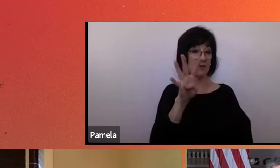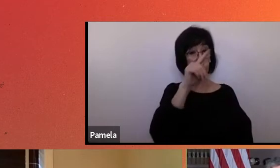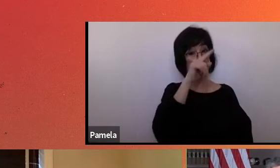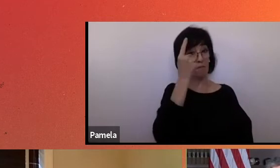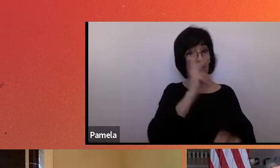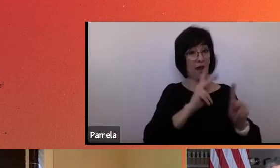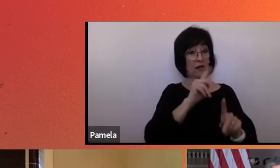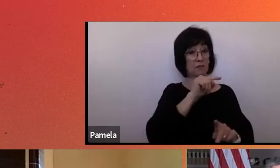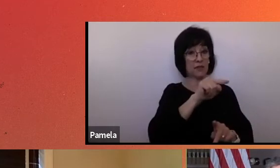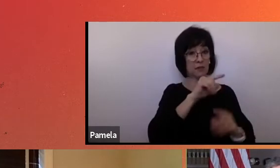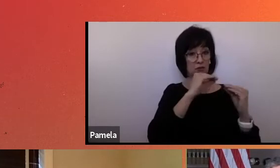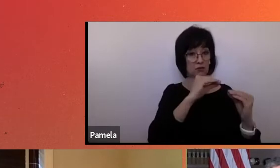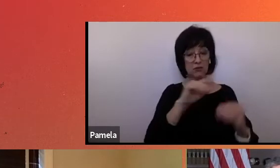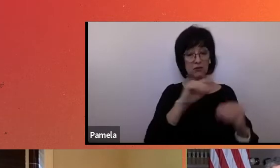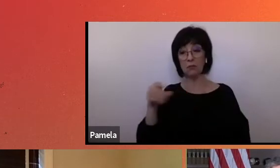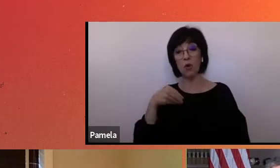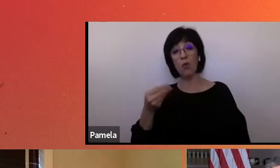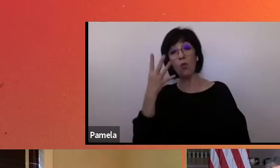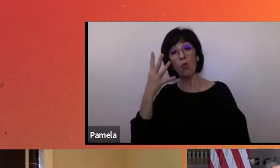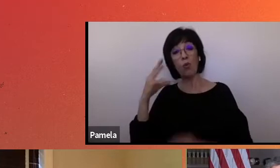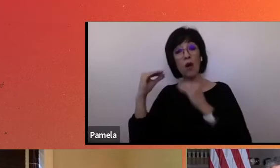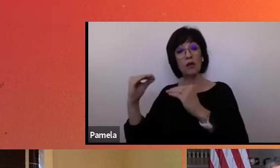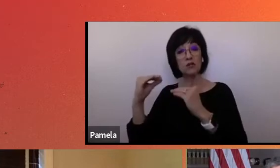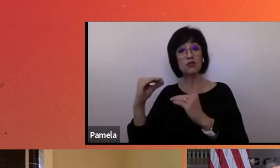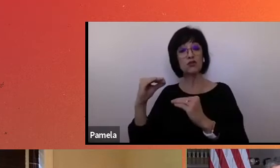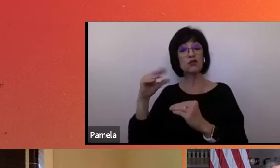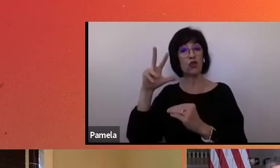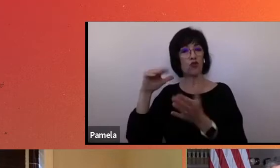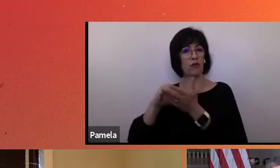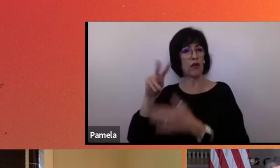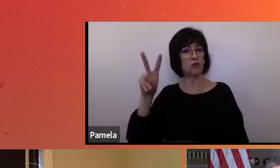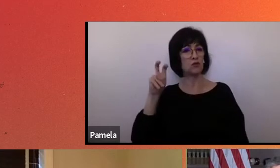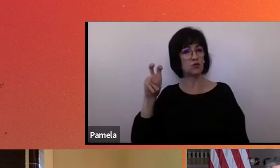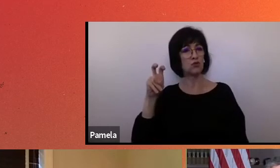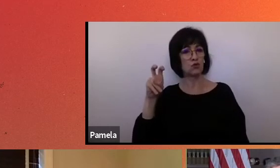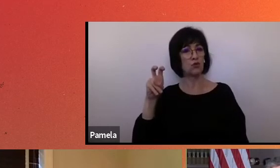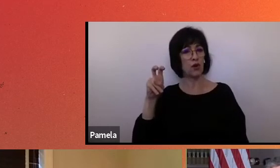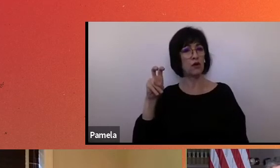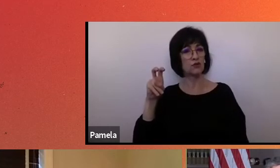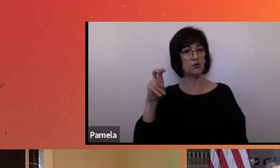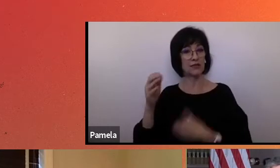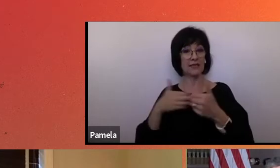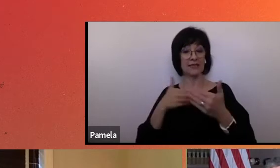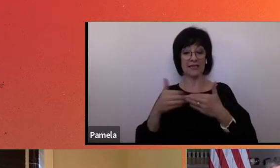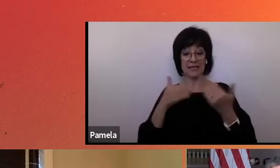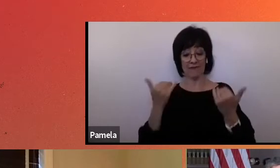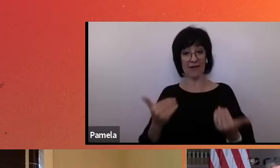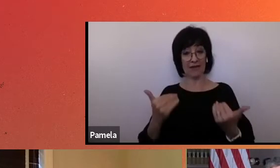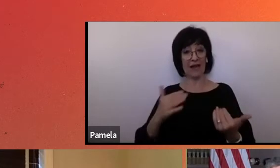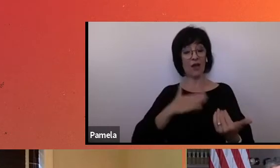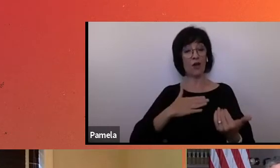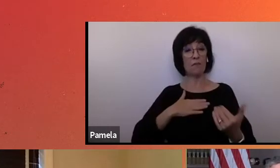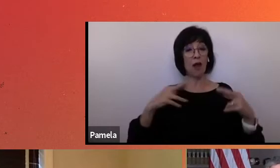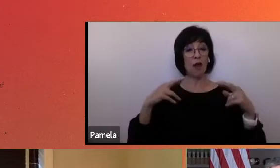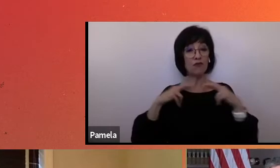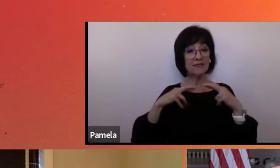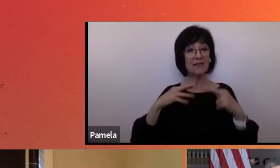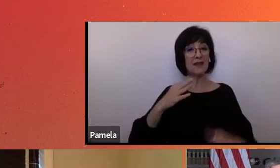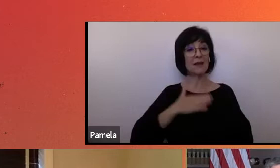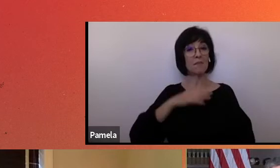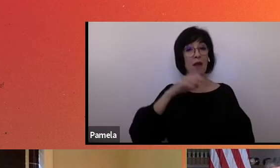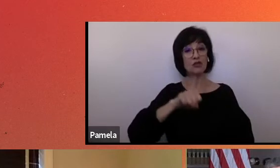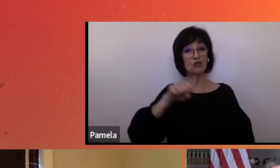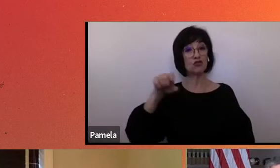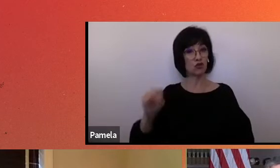1954. And for white teachers, it was $3,200, which means that even now at my retirement and Social Security are all affected by the fact